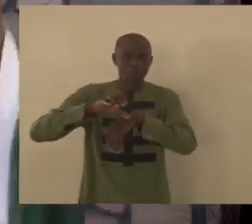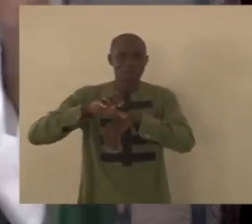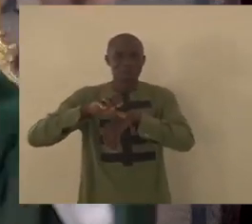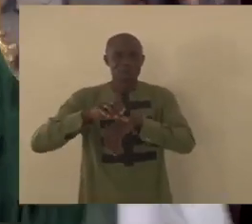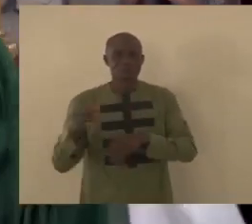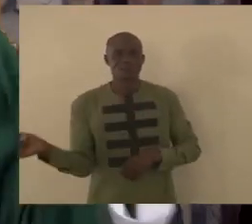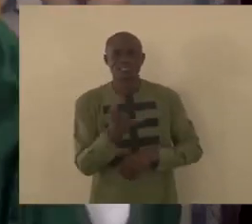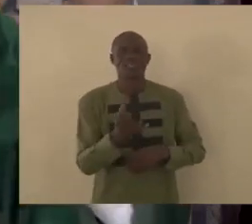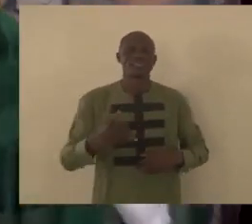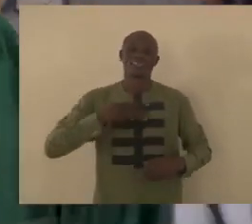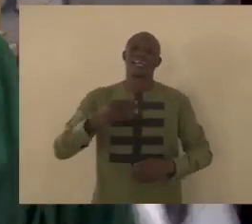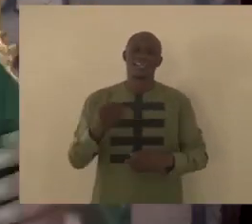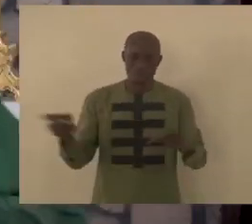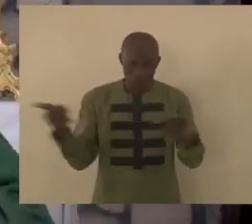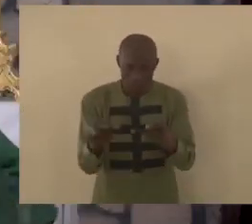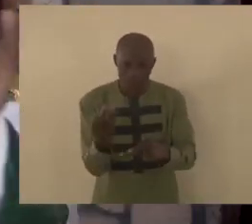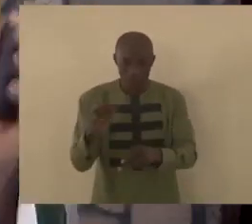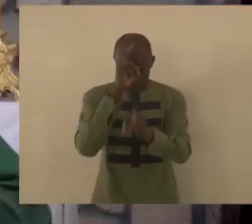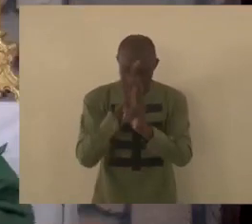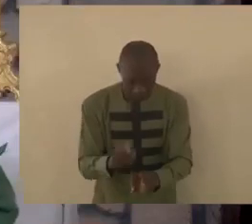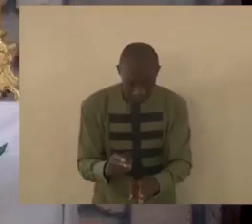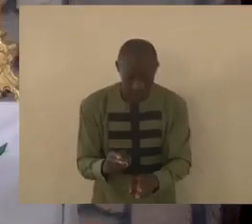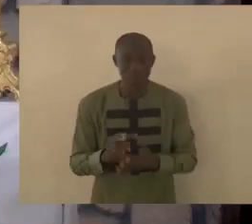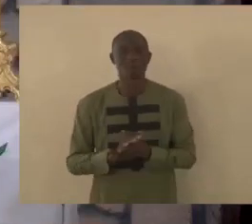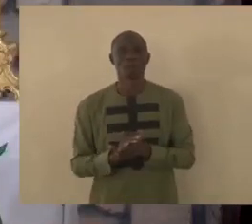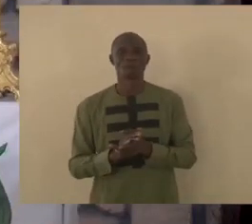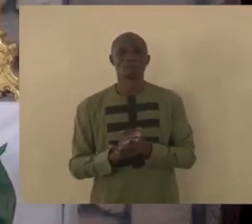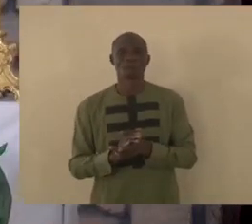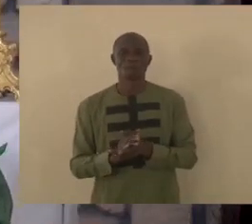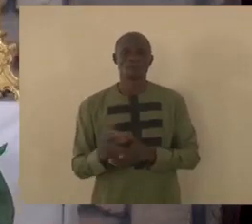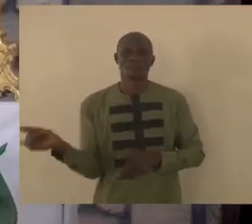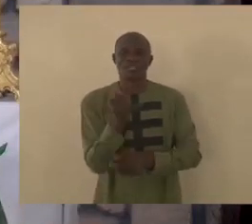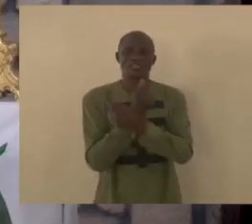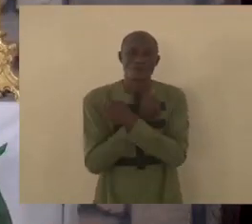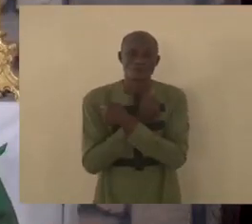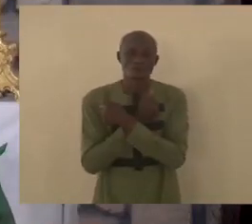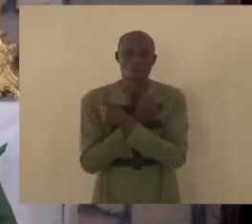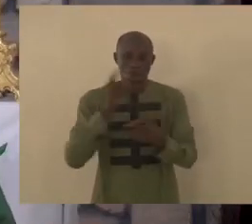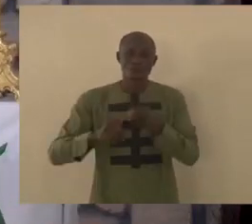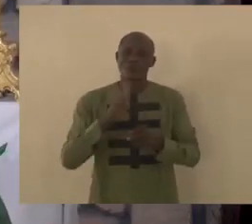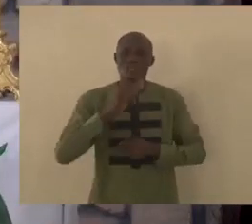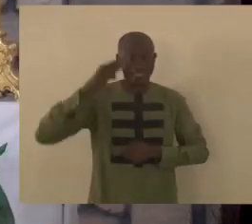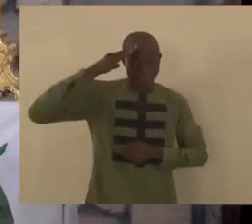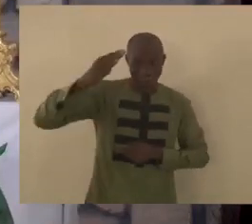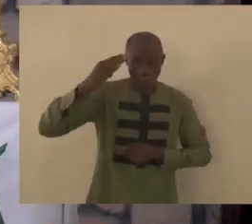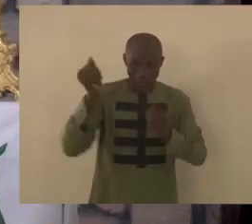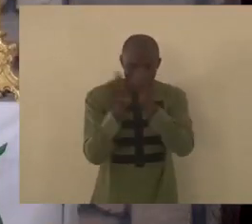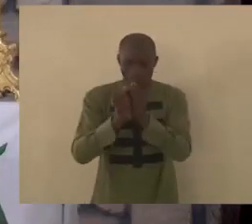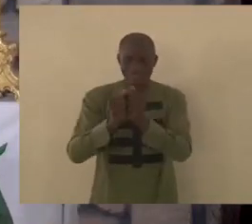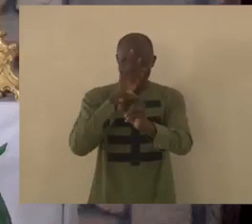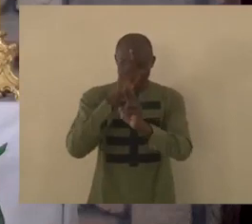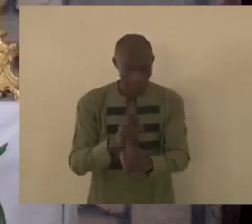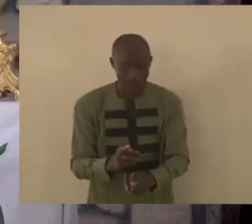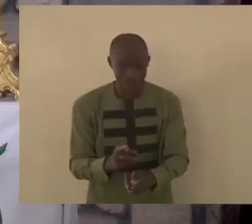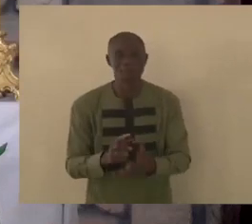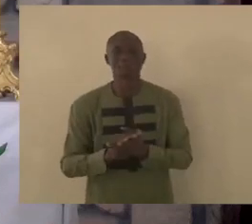they love positions of honor at occasions. They love to be greeted with respect in